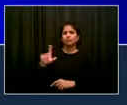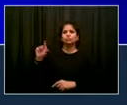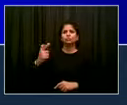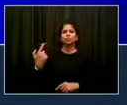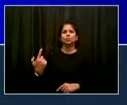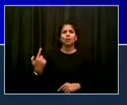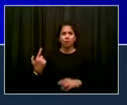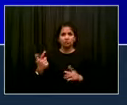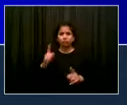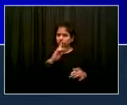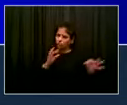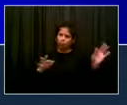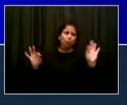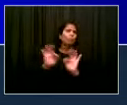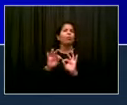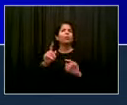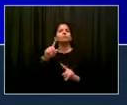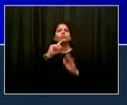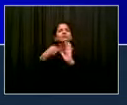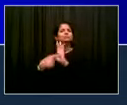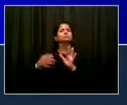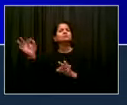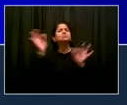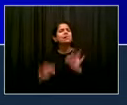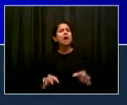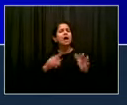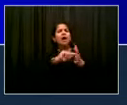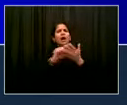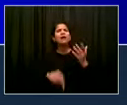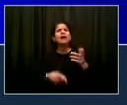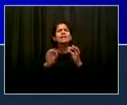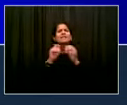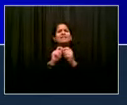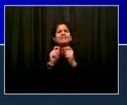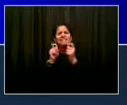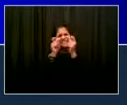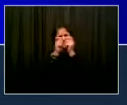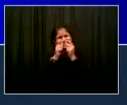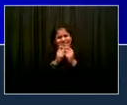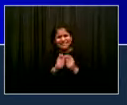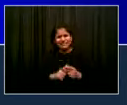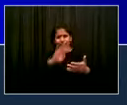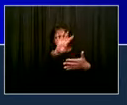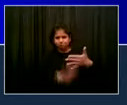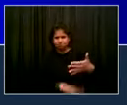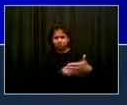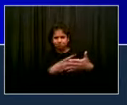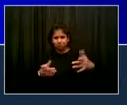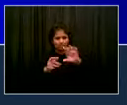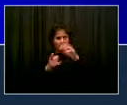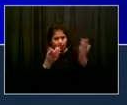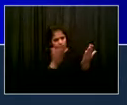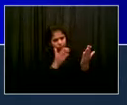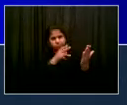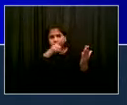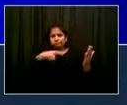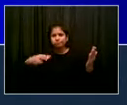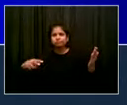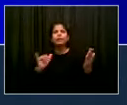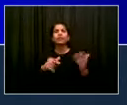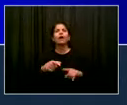everyone NYPD, Commissioner Shea, Chief Harrison, Chief Holmes, everyone who has been leading this effort to create